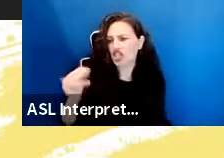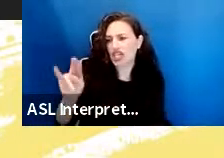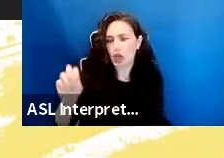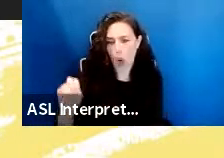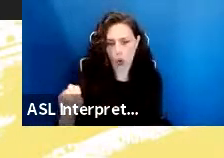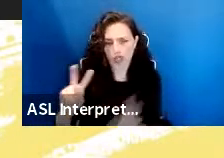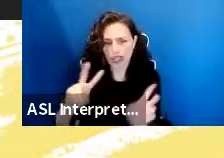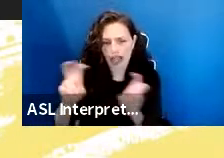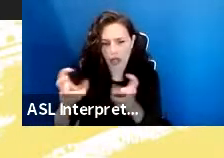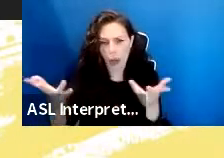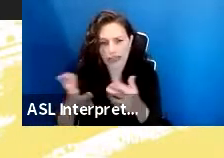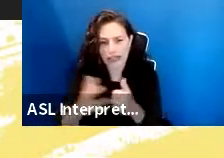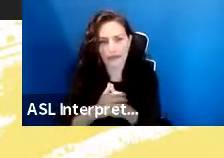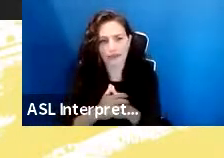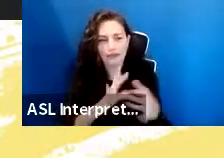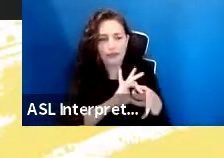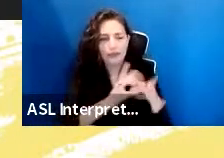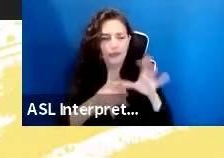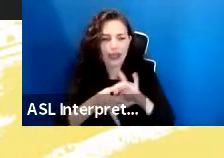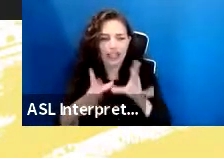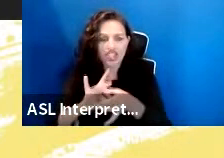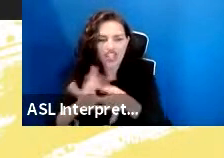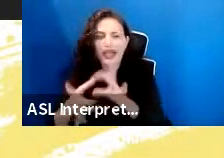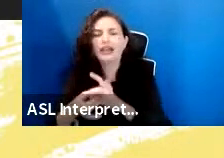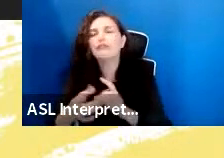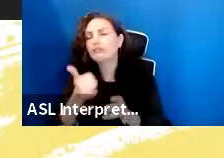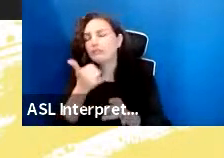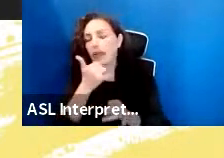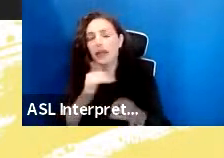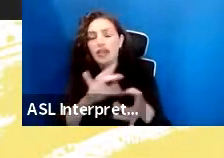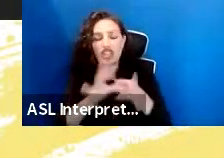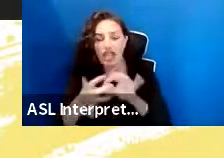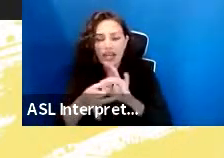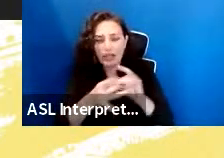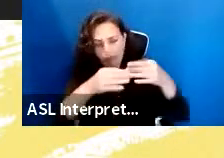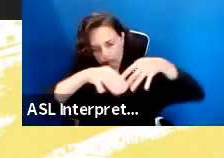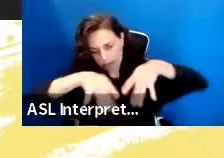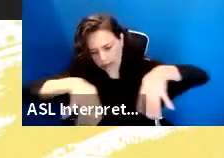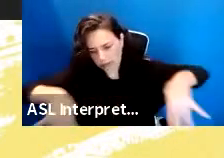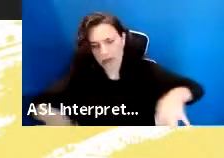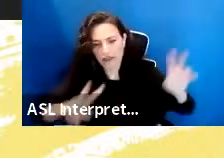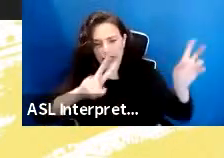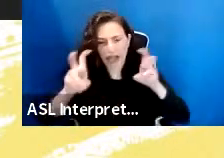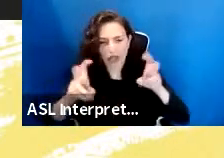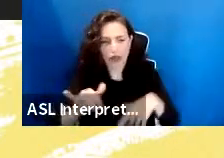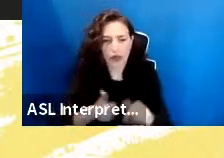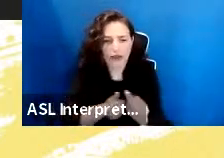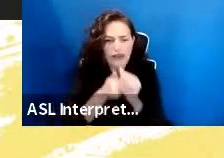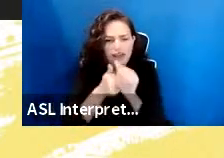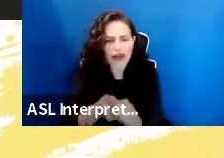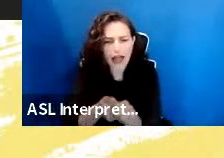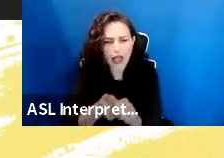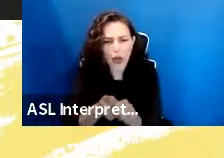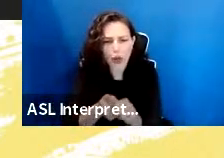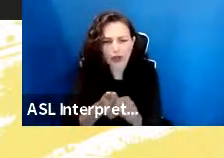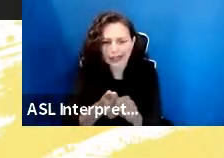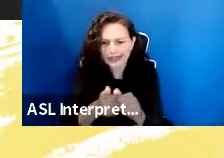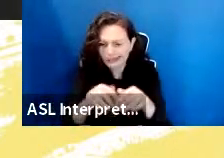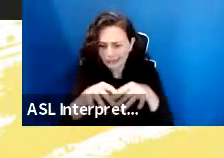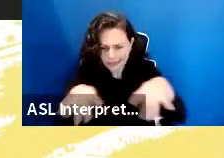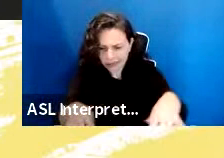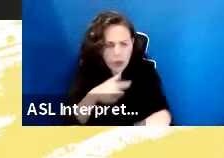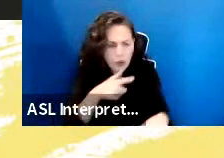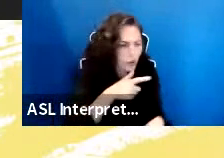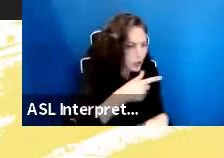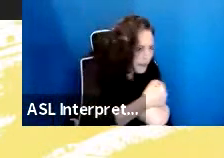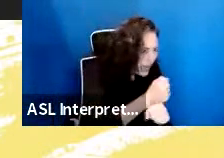is following a chain of ownership rights in and to that script up until who is making it. Does the person who's producing